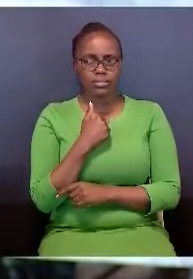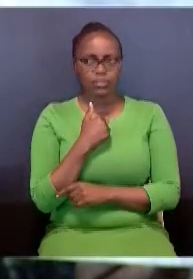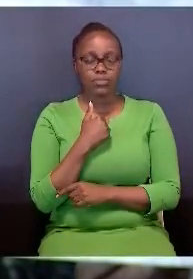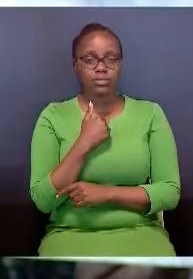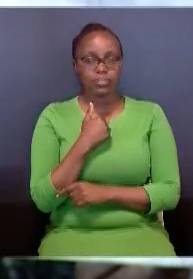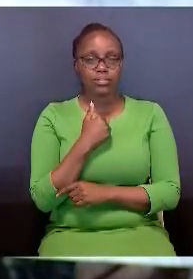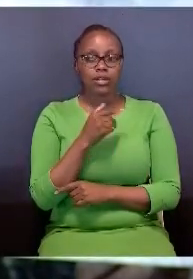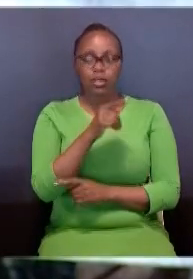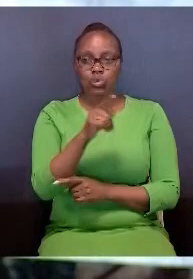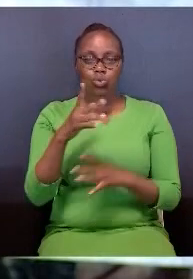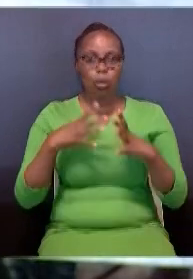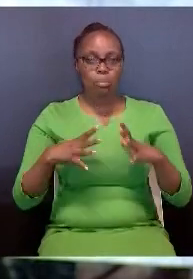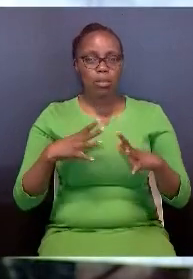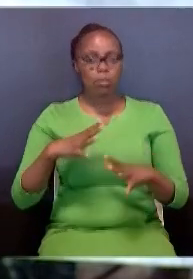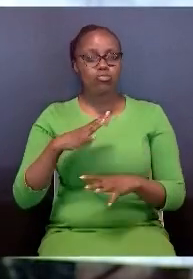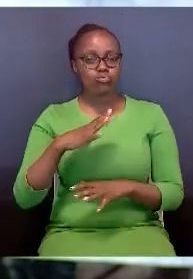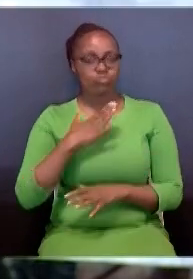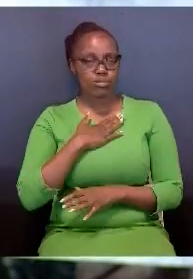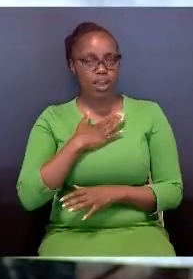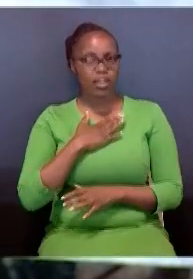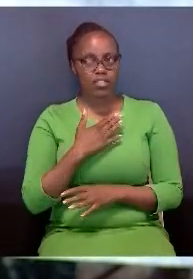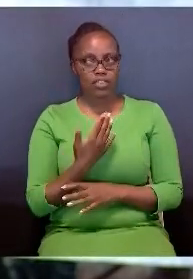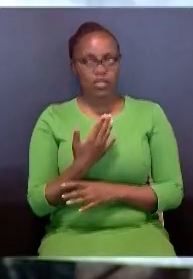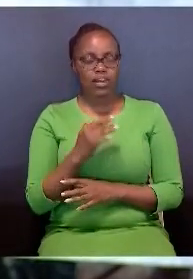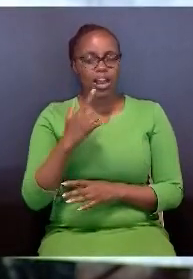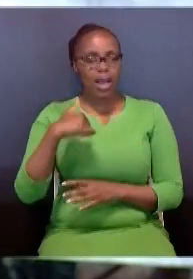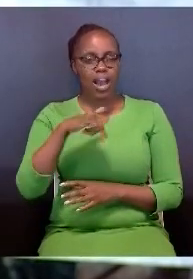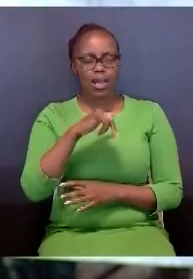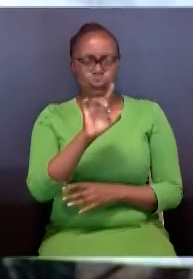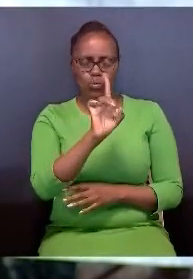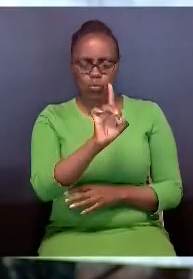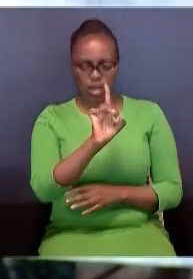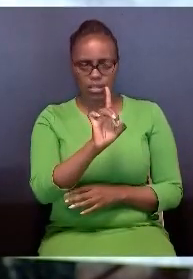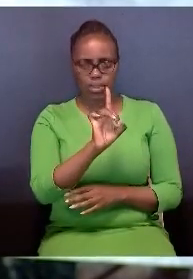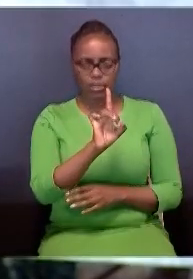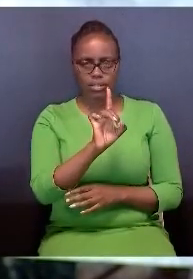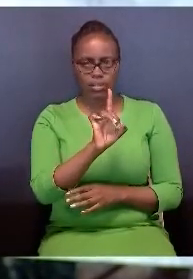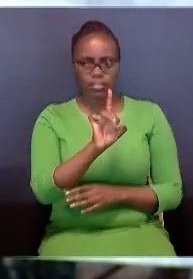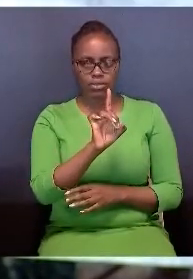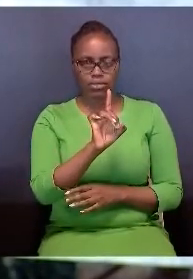what we want to be, where we want to go,